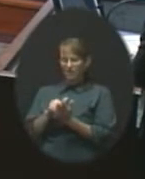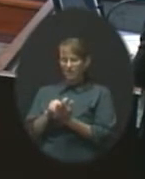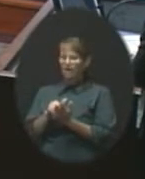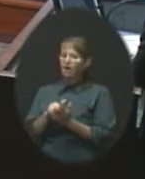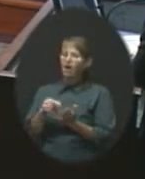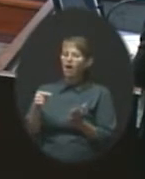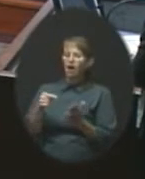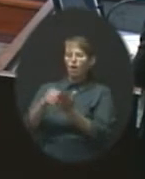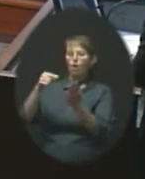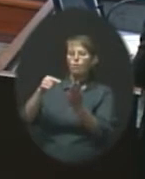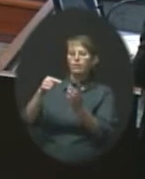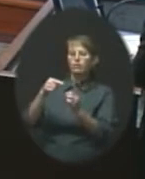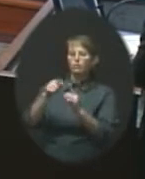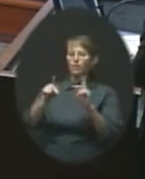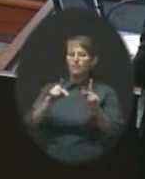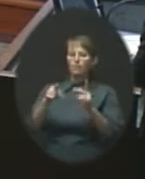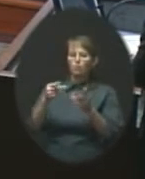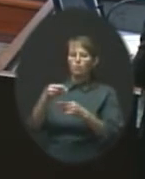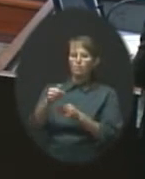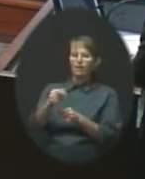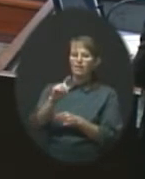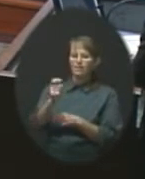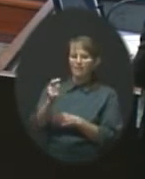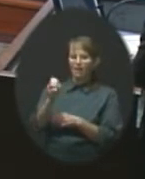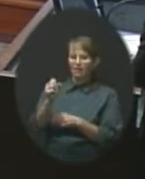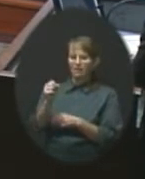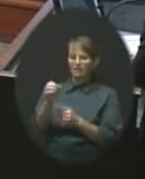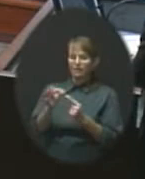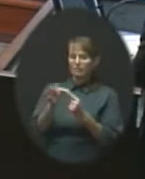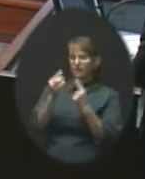to our taxpayers, especially considering these other